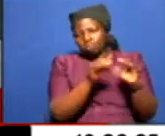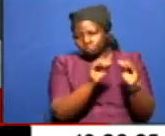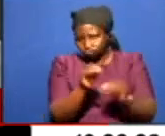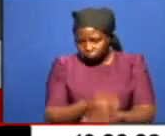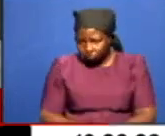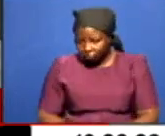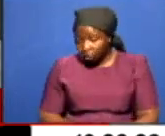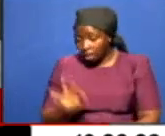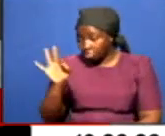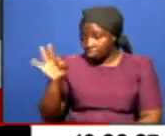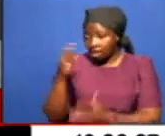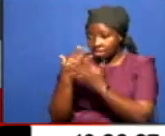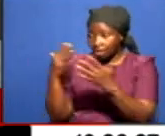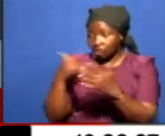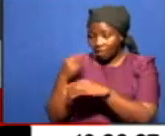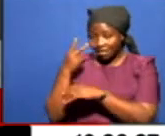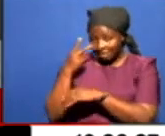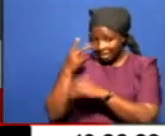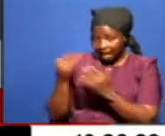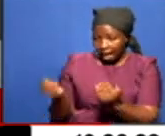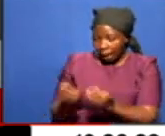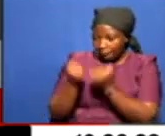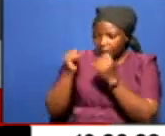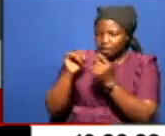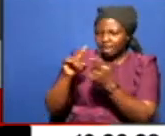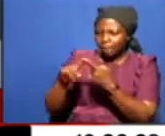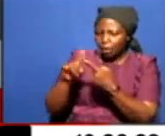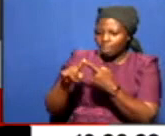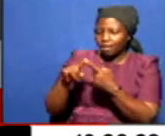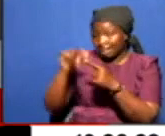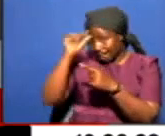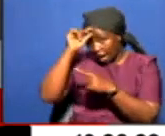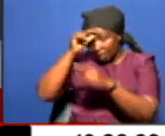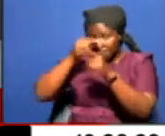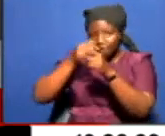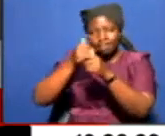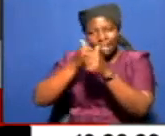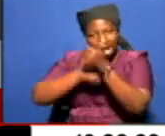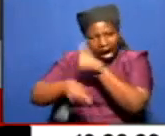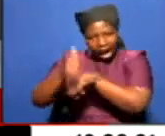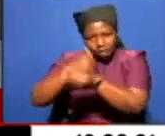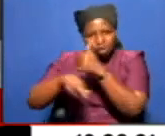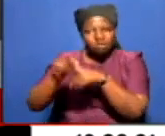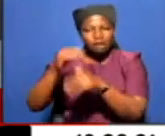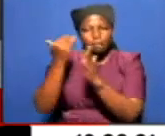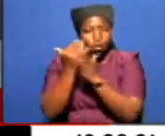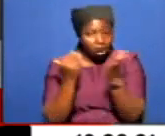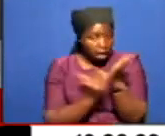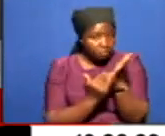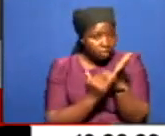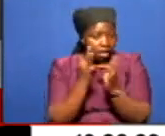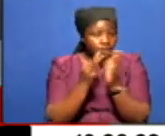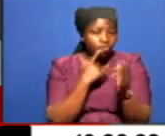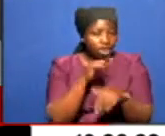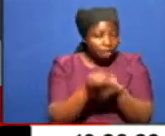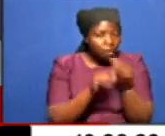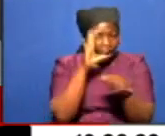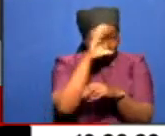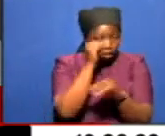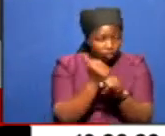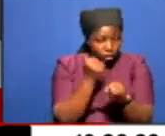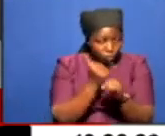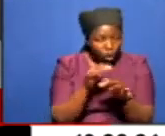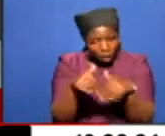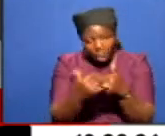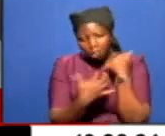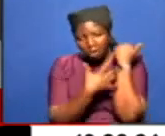we have seen happening. One of the things is, of course, government affirmative action programs. Mm-hmm. And if you talk about unemployment levels or poverty